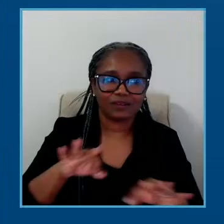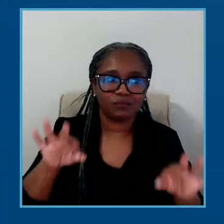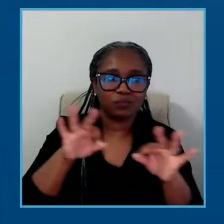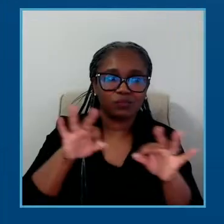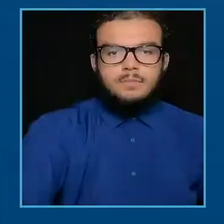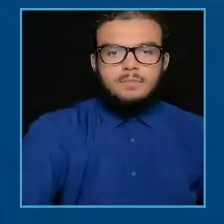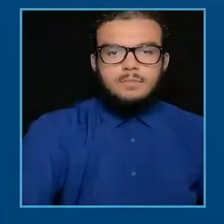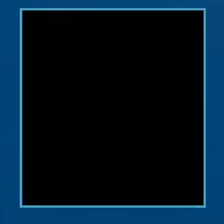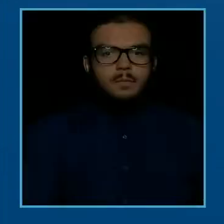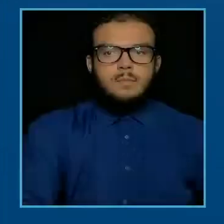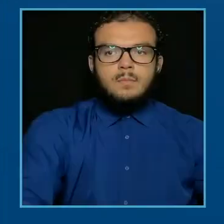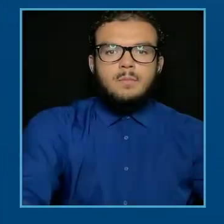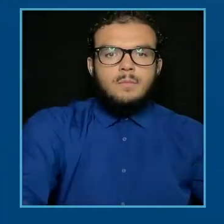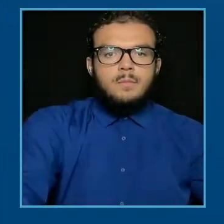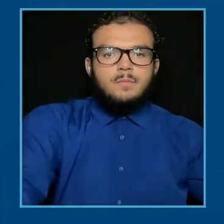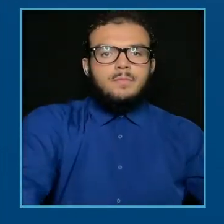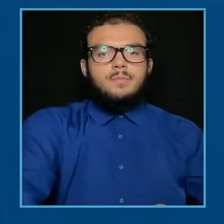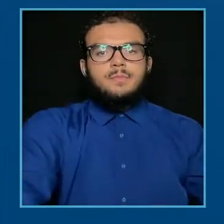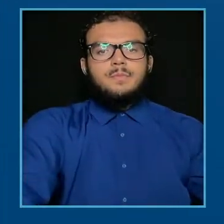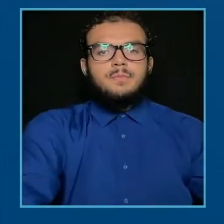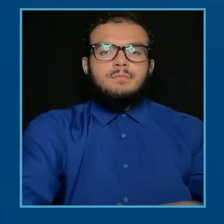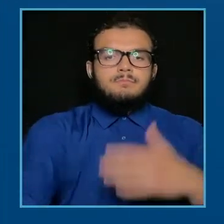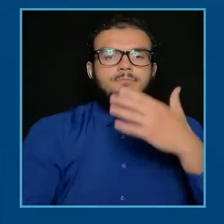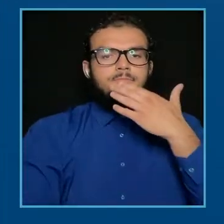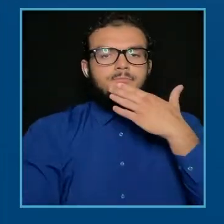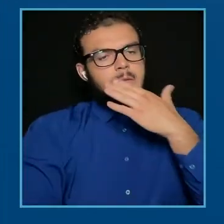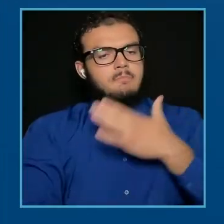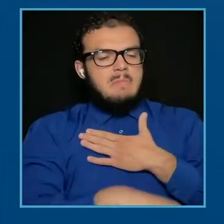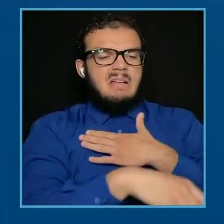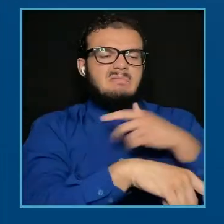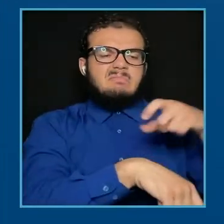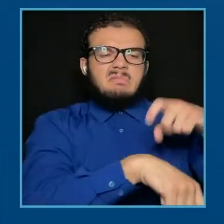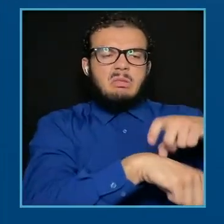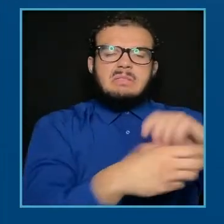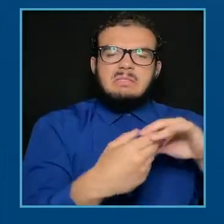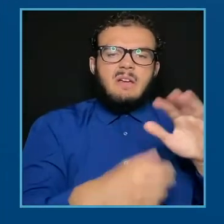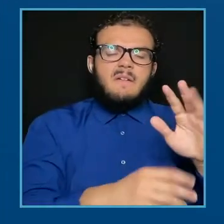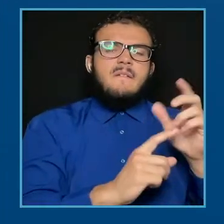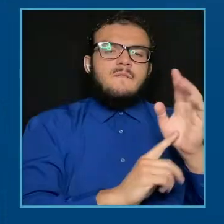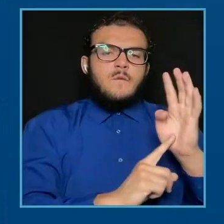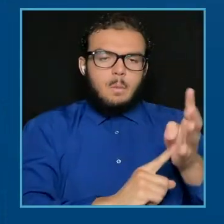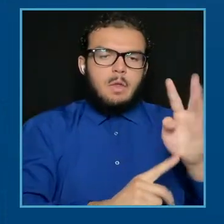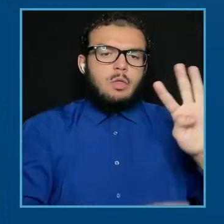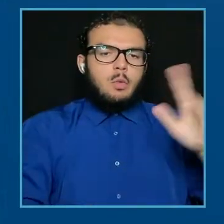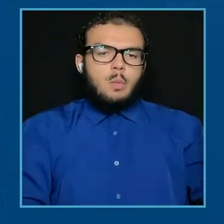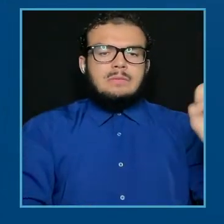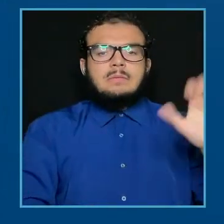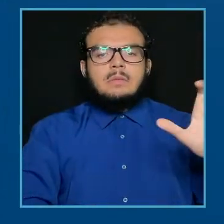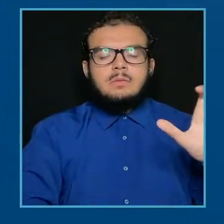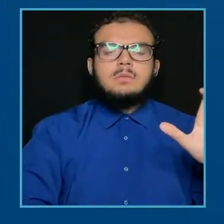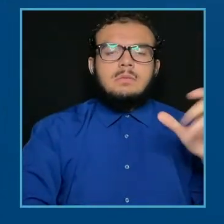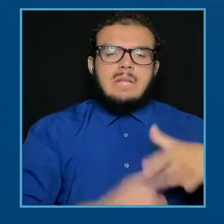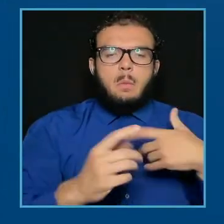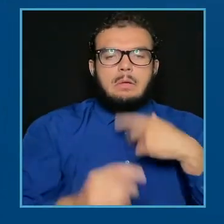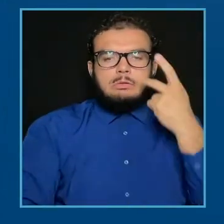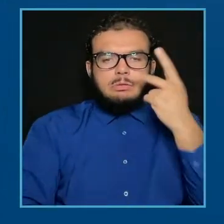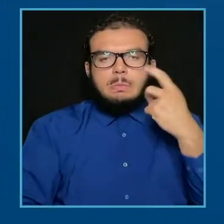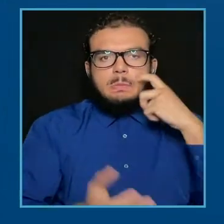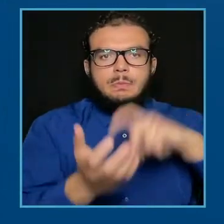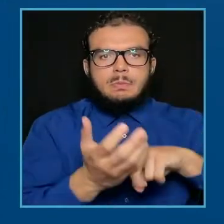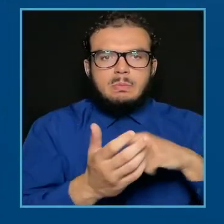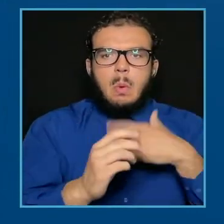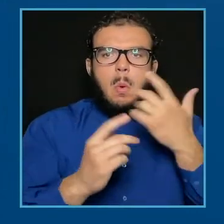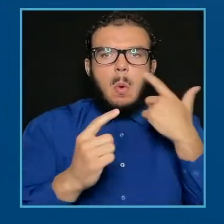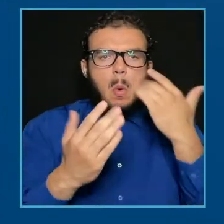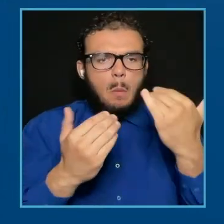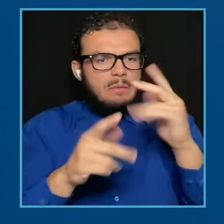Thank you. And at least according to my clock, that gives you 4 minutes and 34 seconds, at least what I saw there. Hopefully folks agree with me